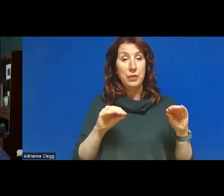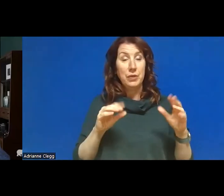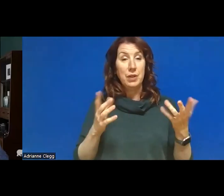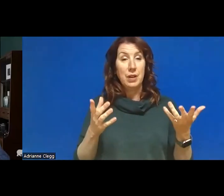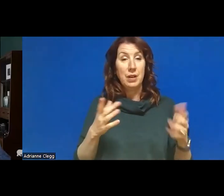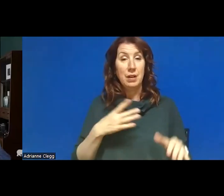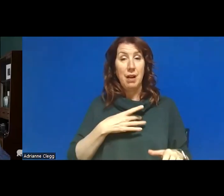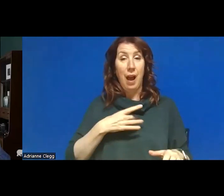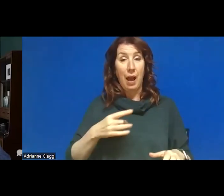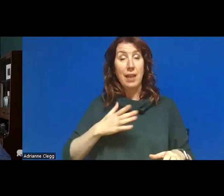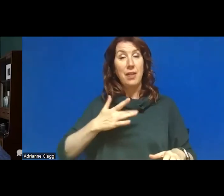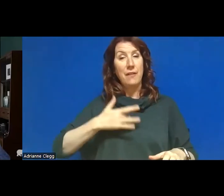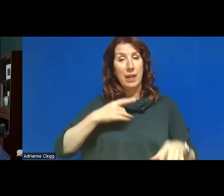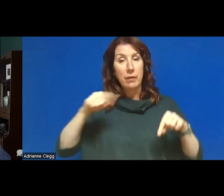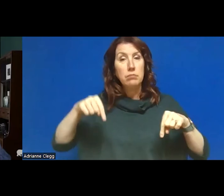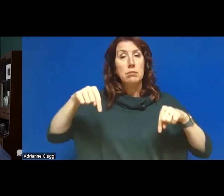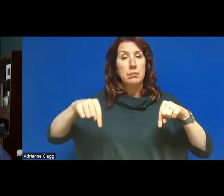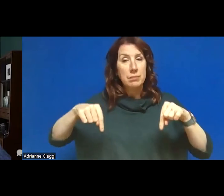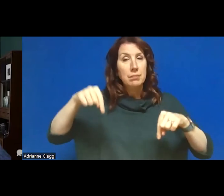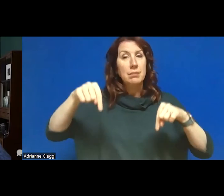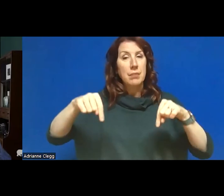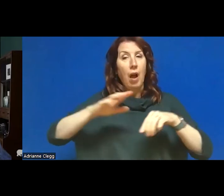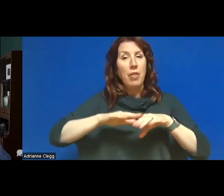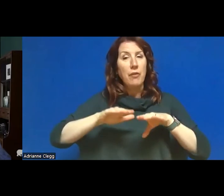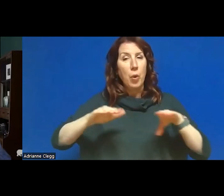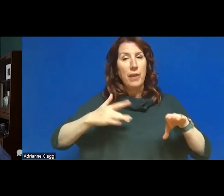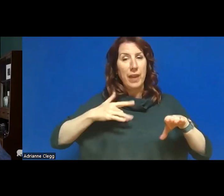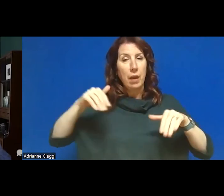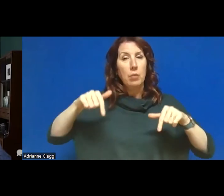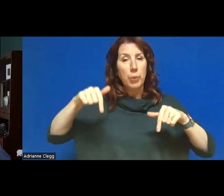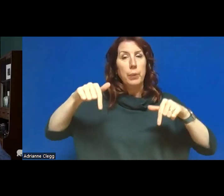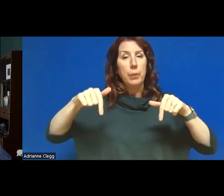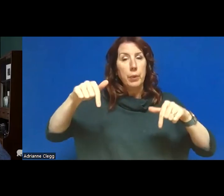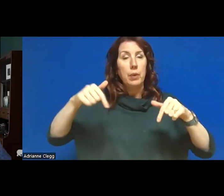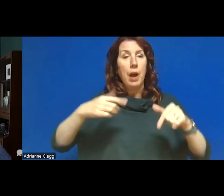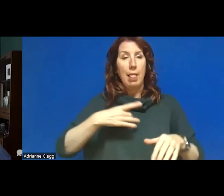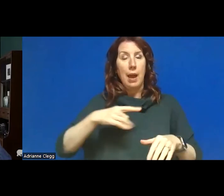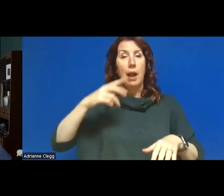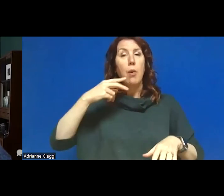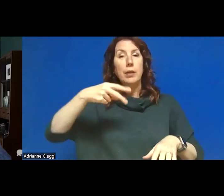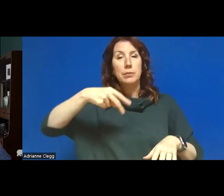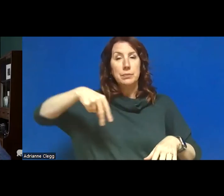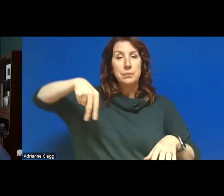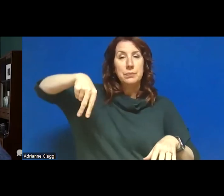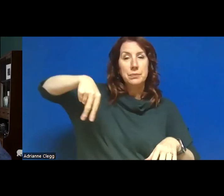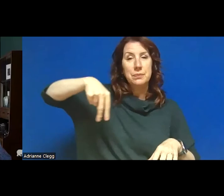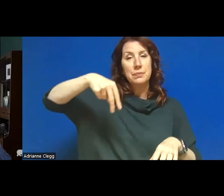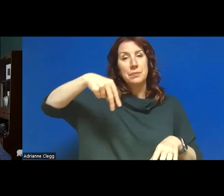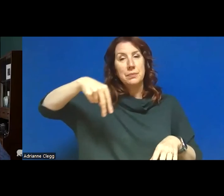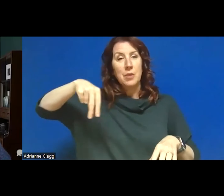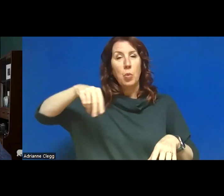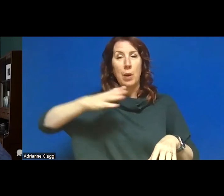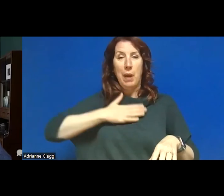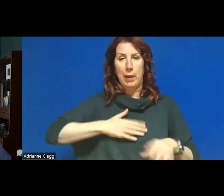my crutches on the floor. I like the way I sway sometimes when my body just is